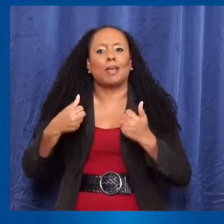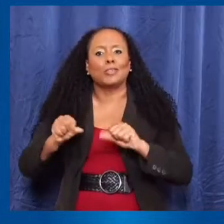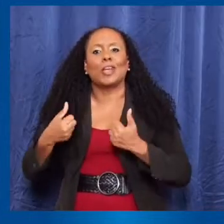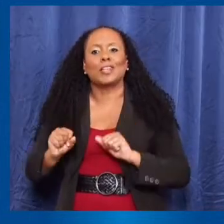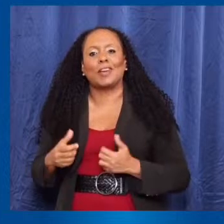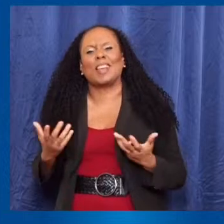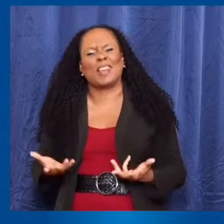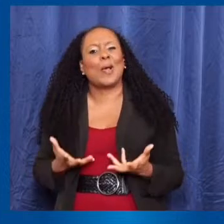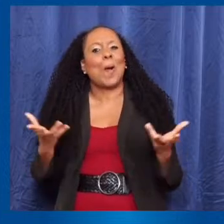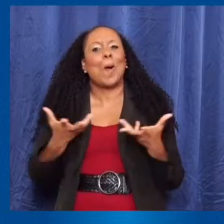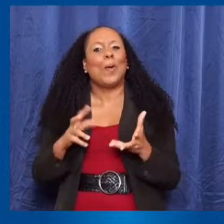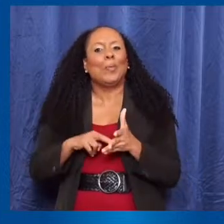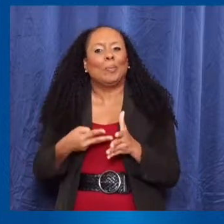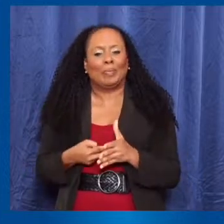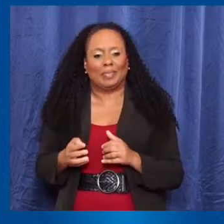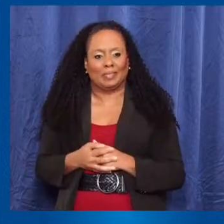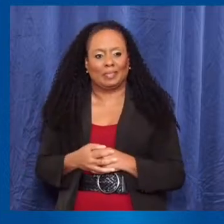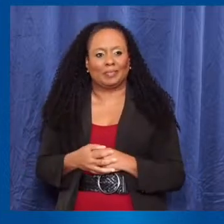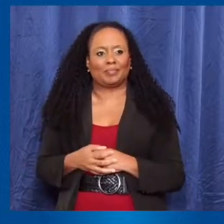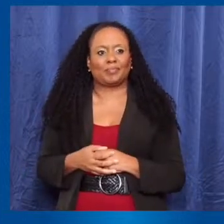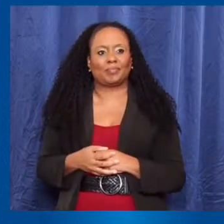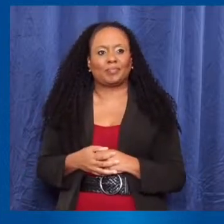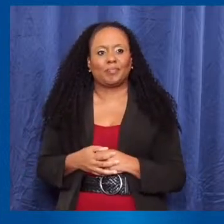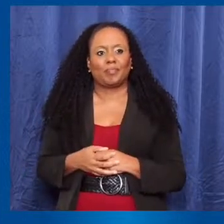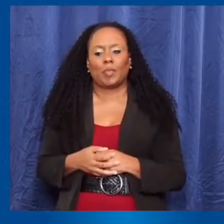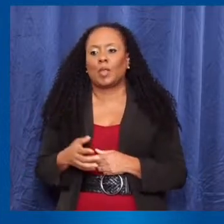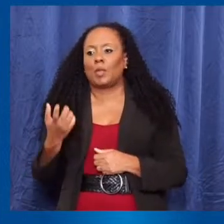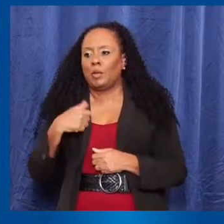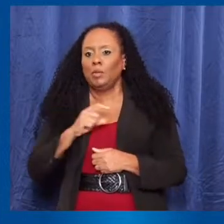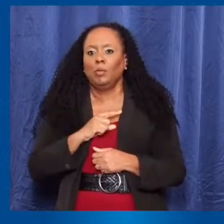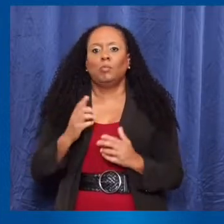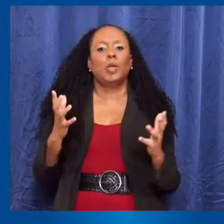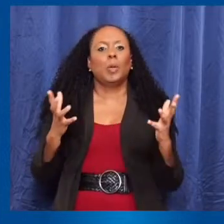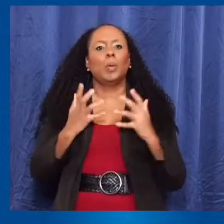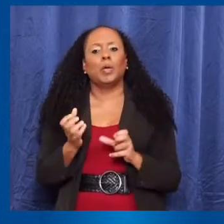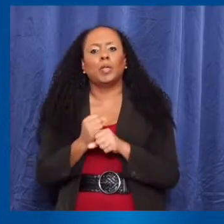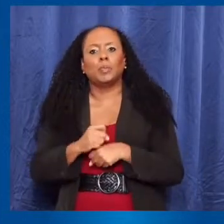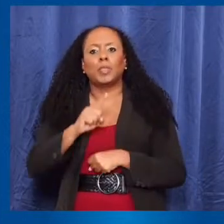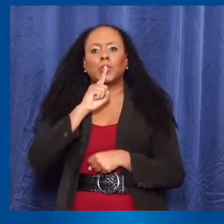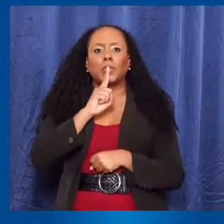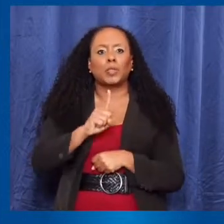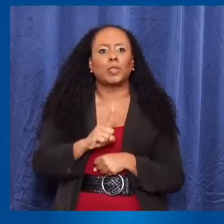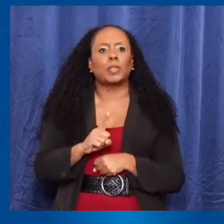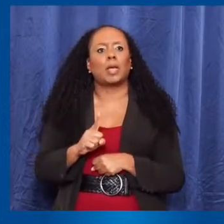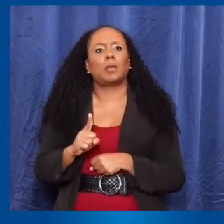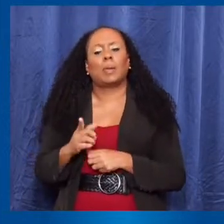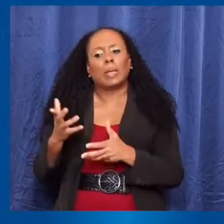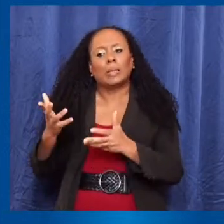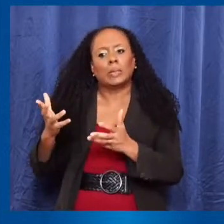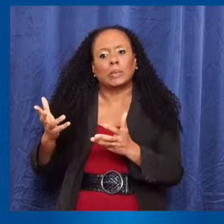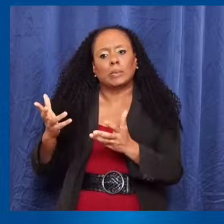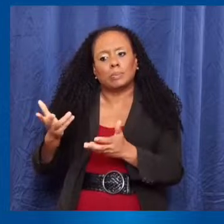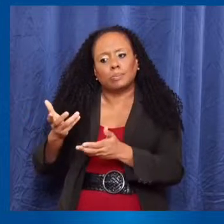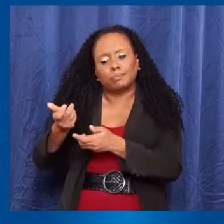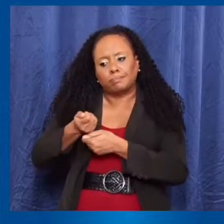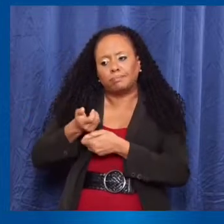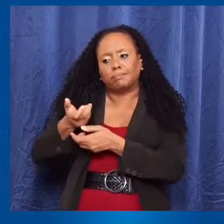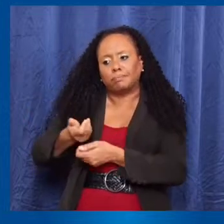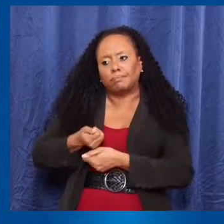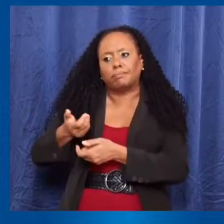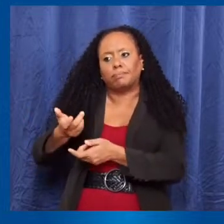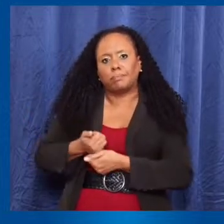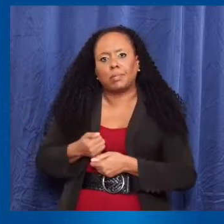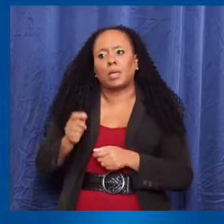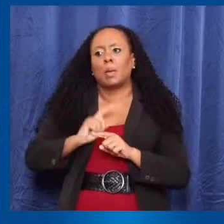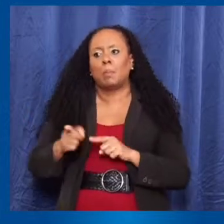keep making the point that many of these races are races for baton passing. But we've gotten a resilience and sustainability